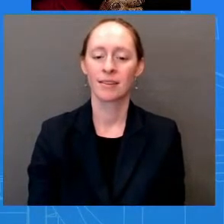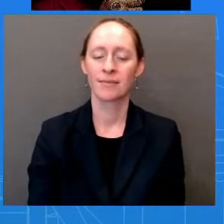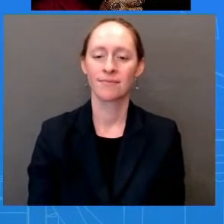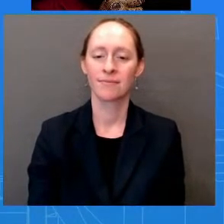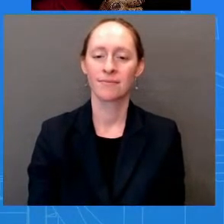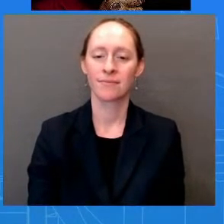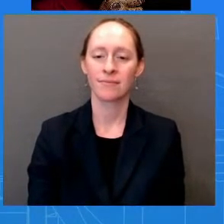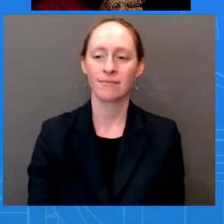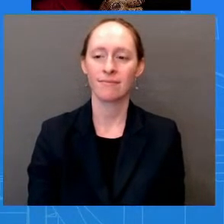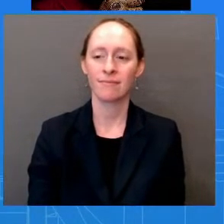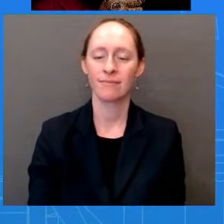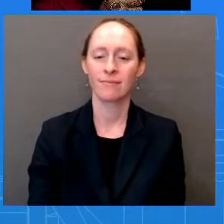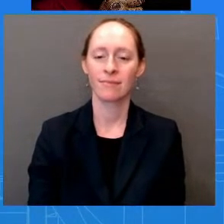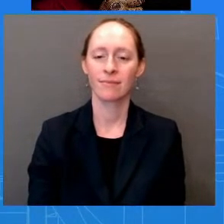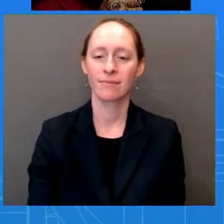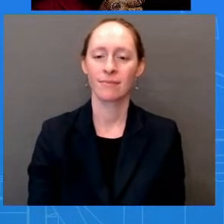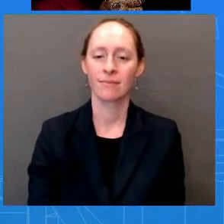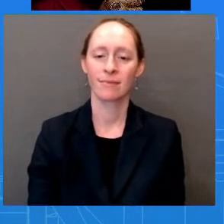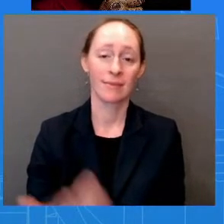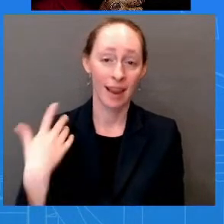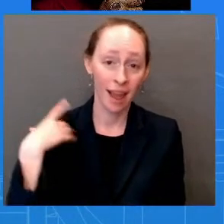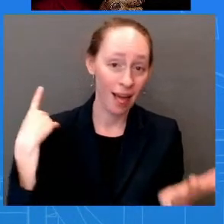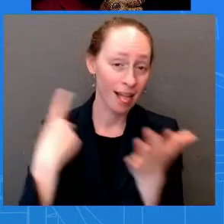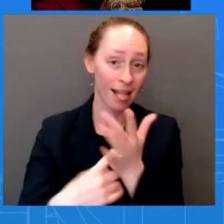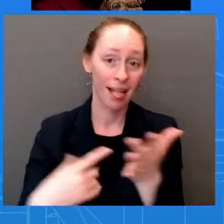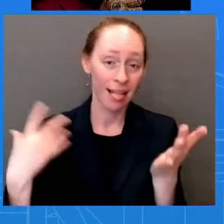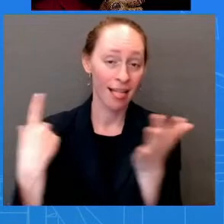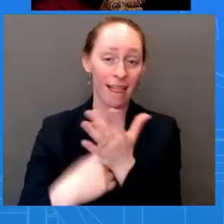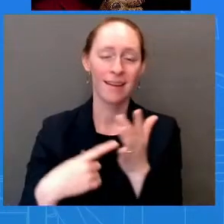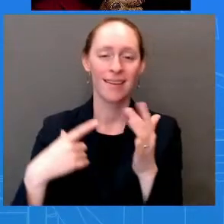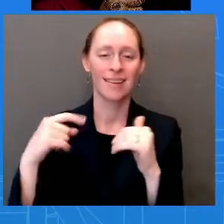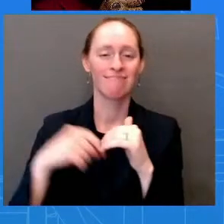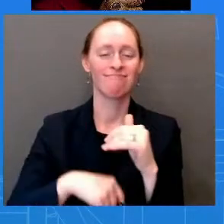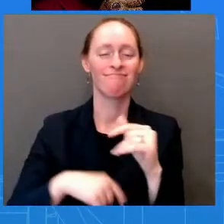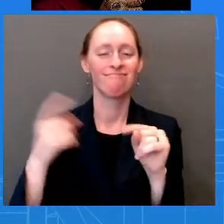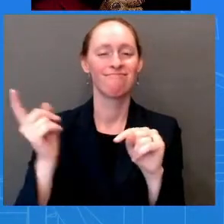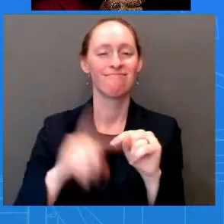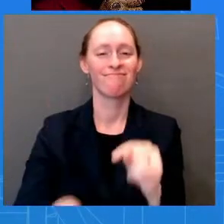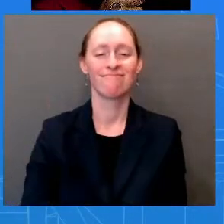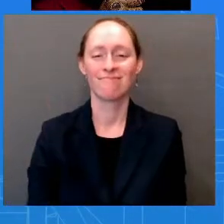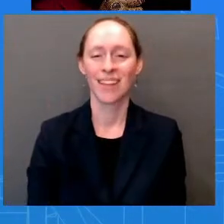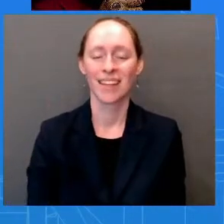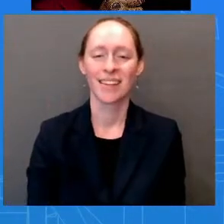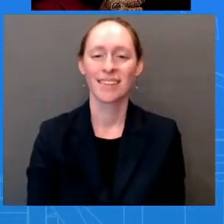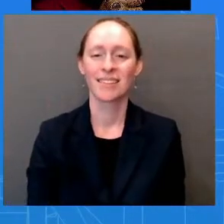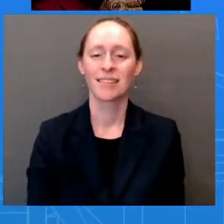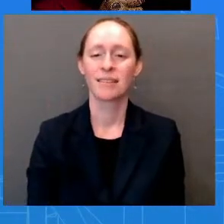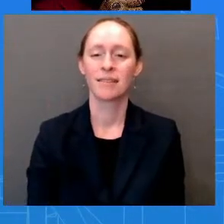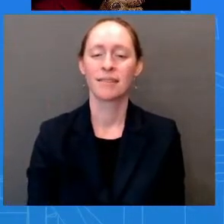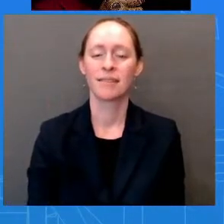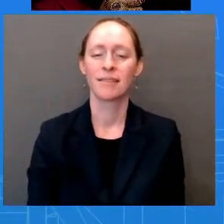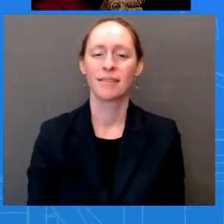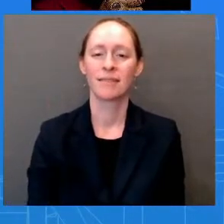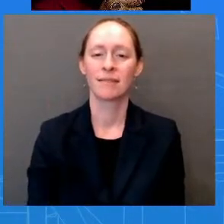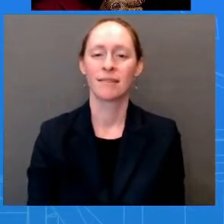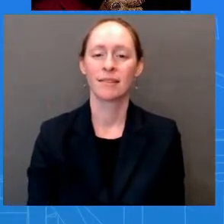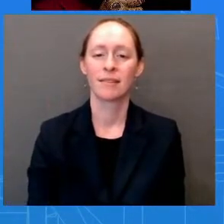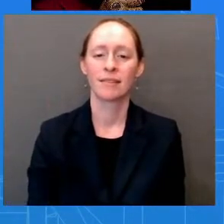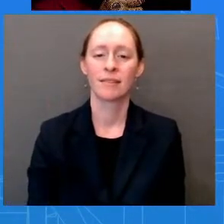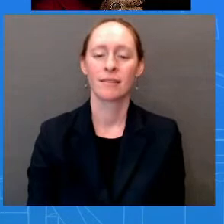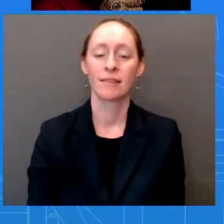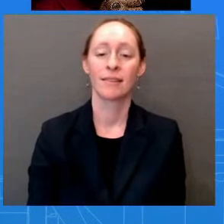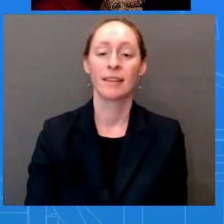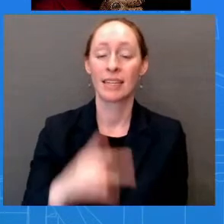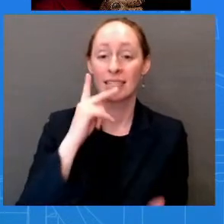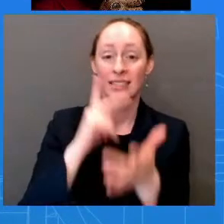that. Look, he's encouraging Secretary Walsh specifically. He's encouraging sides to reach a resolution that prevents a